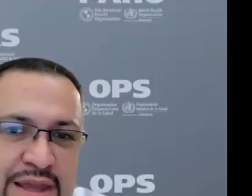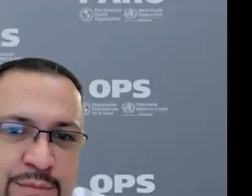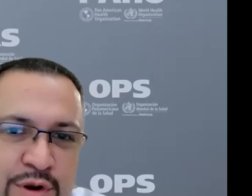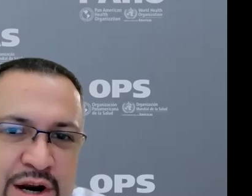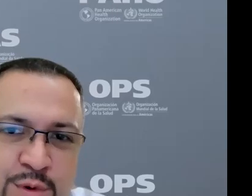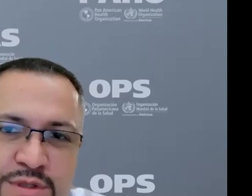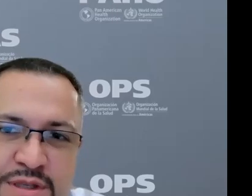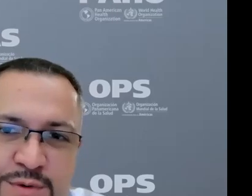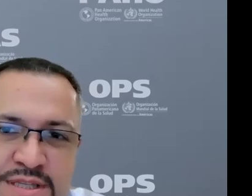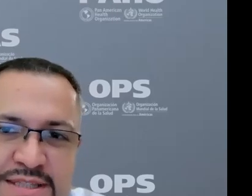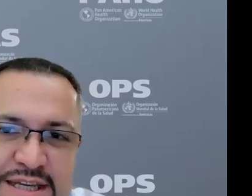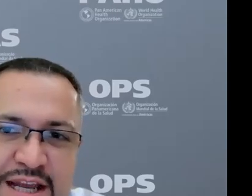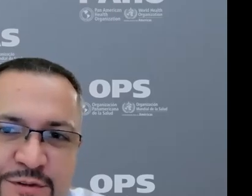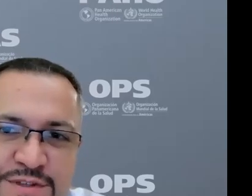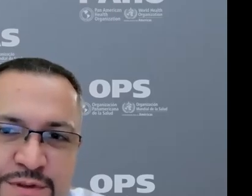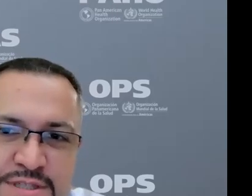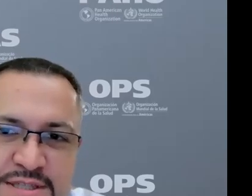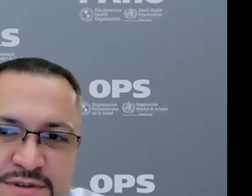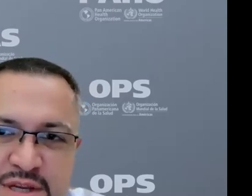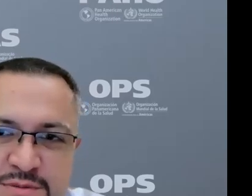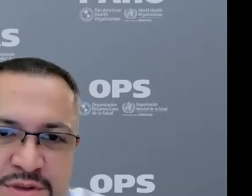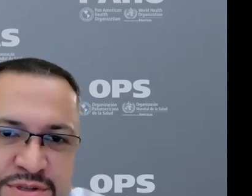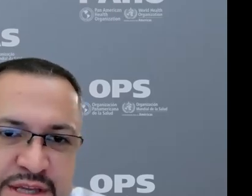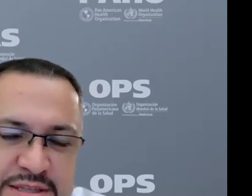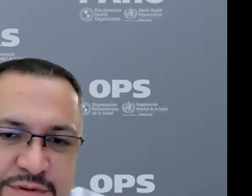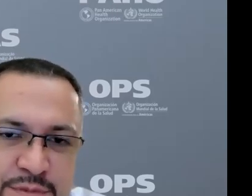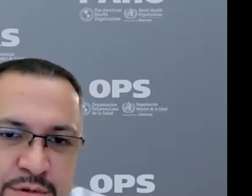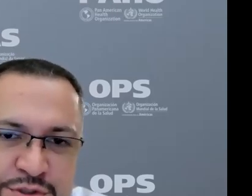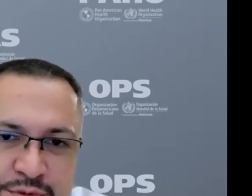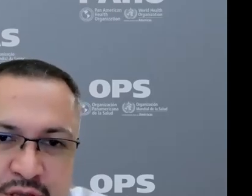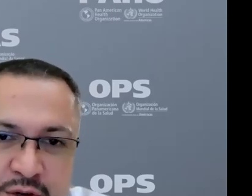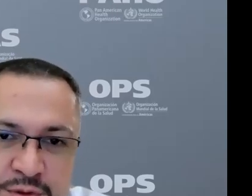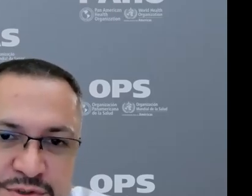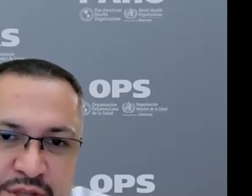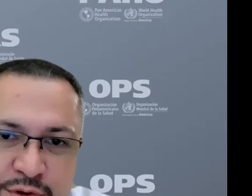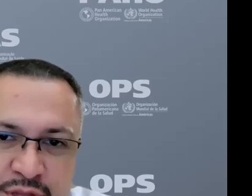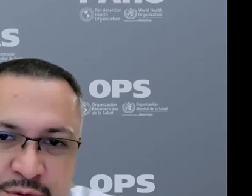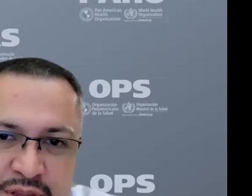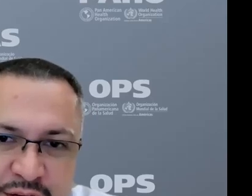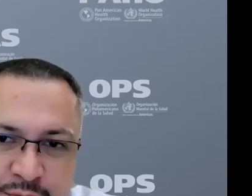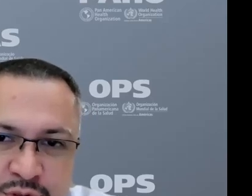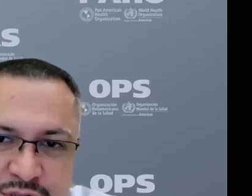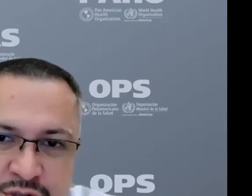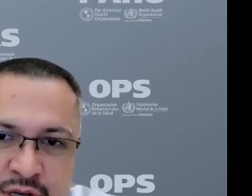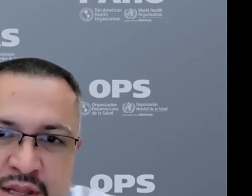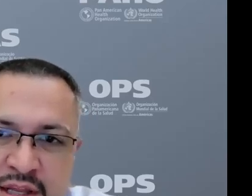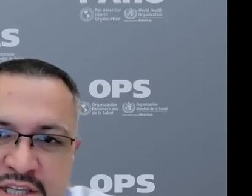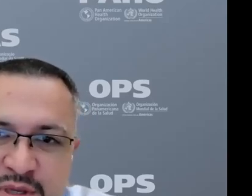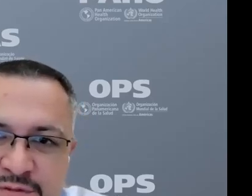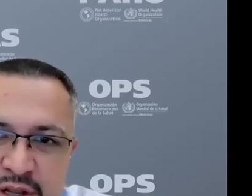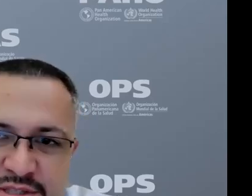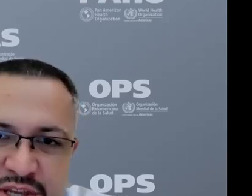by Harbou, who is the Technical Officer for Disaster Risk Management and Resilience from WHO, Ludy Suryantoro, the Unit Head of